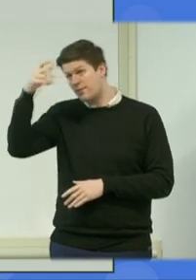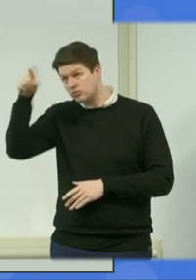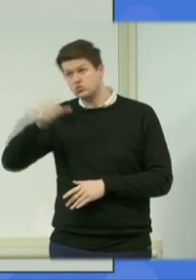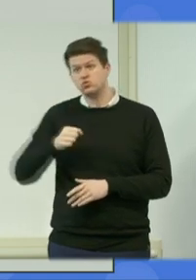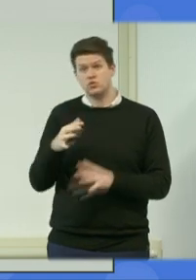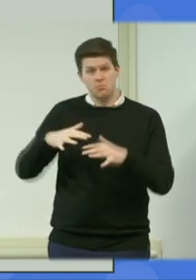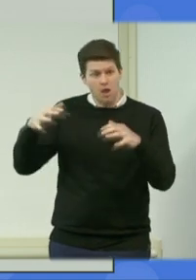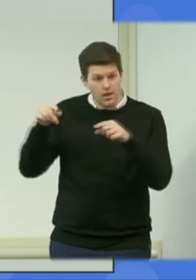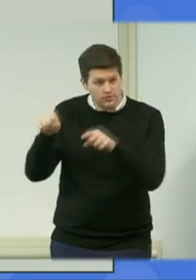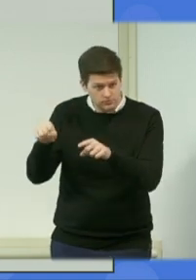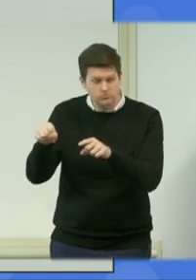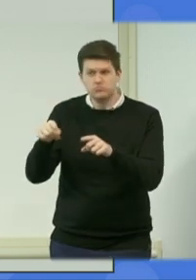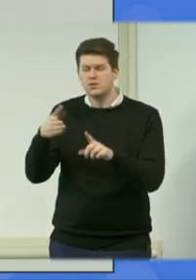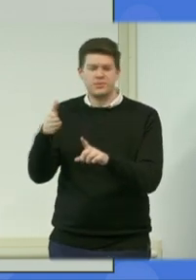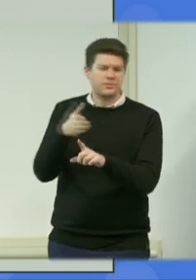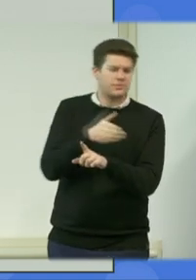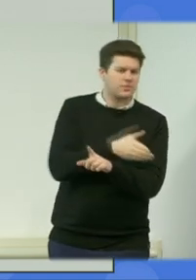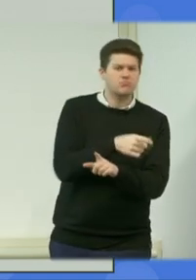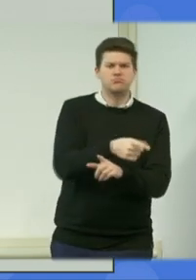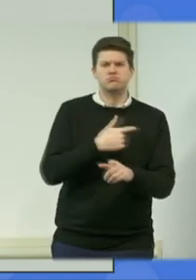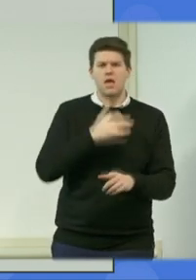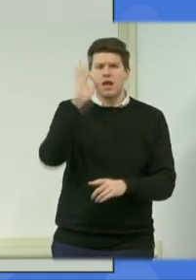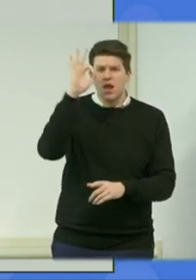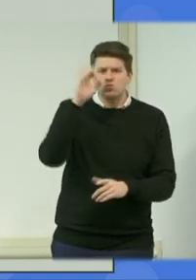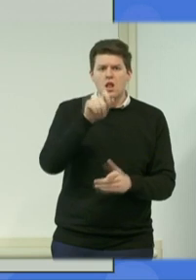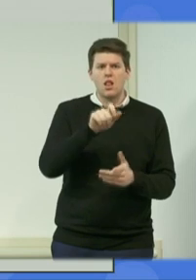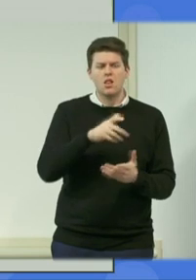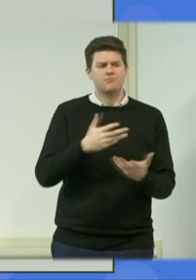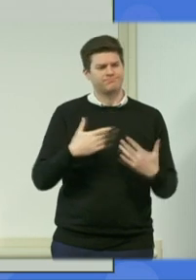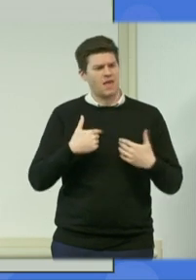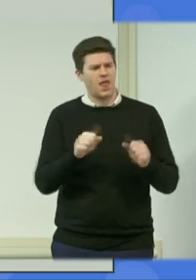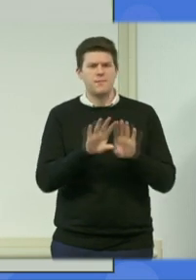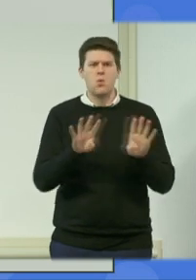itself, all the way through to councils, health boards,